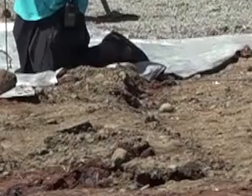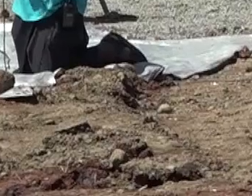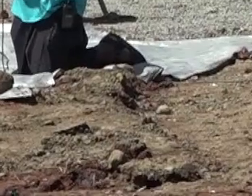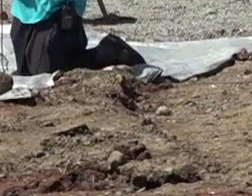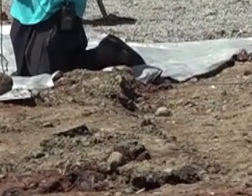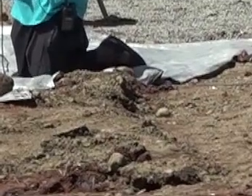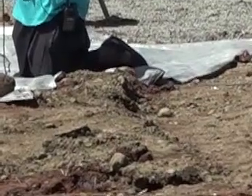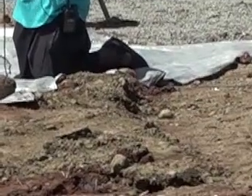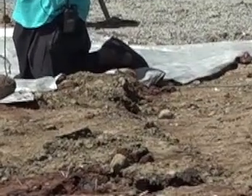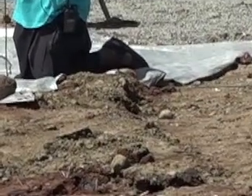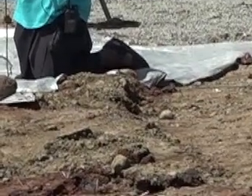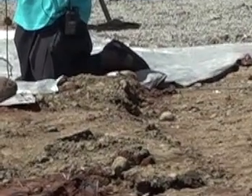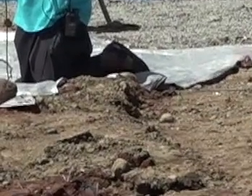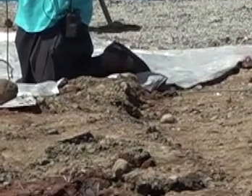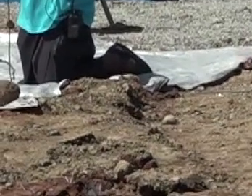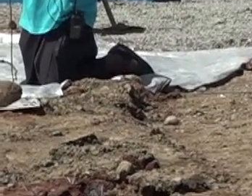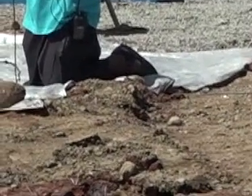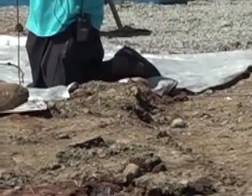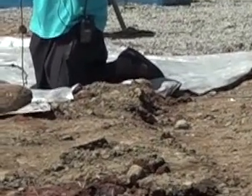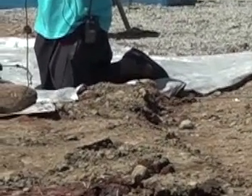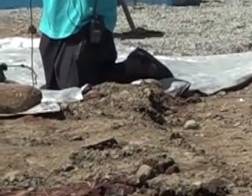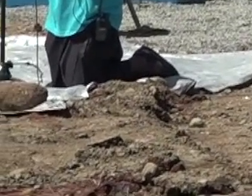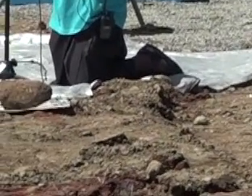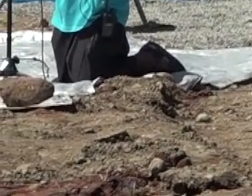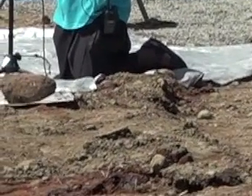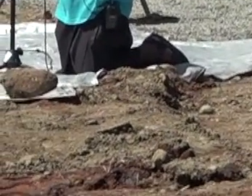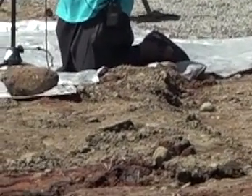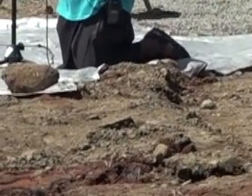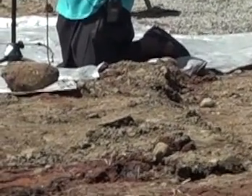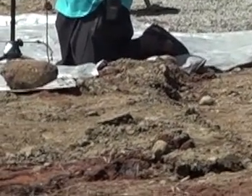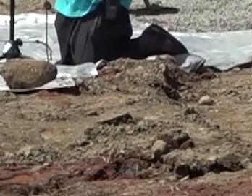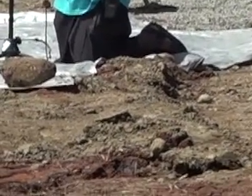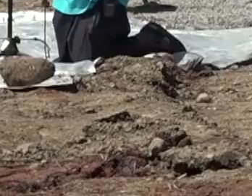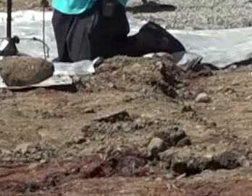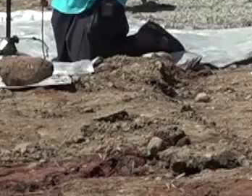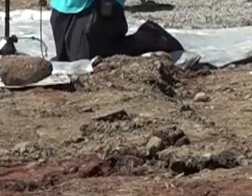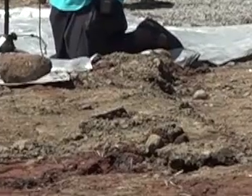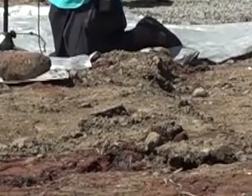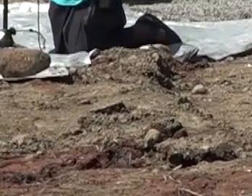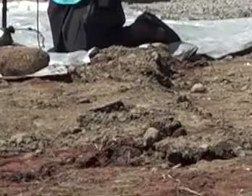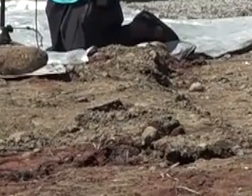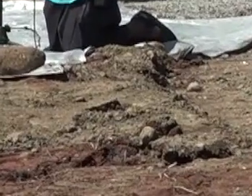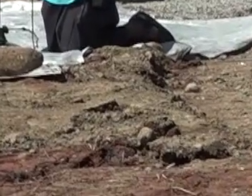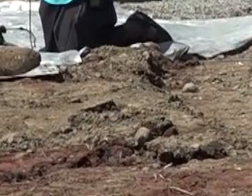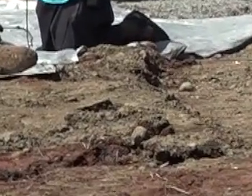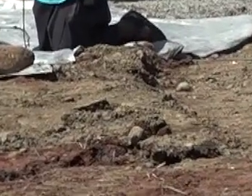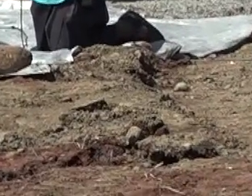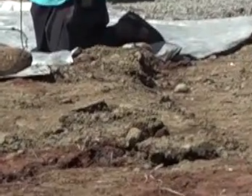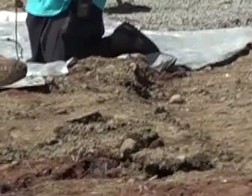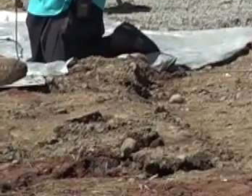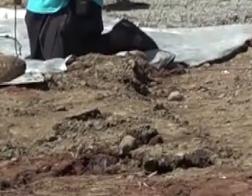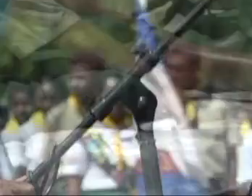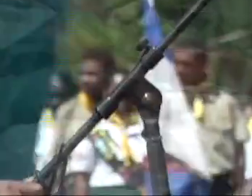Sero batanga ina lo mai mami. Eno munusa siro mena tau yang balatanga ni. Moni mai bulang tau en memisok-sok ni Pathfinder